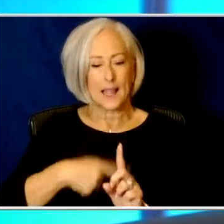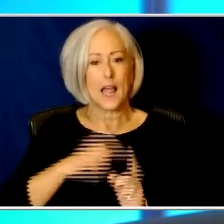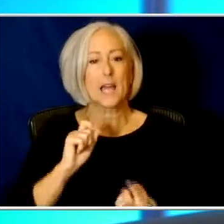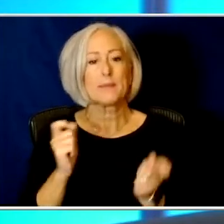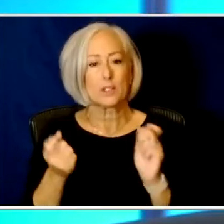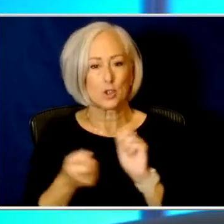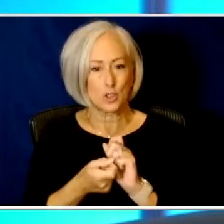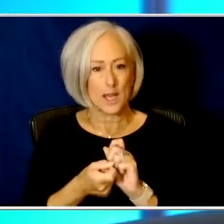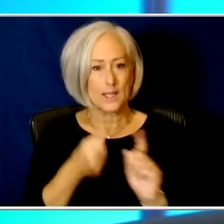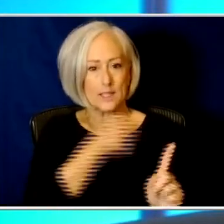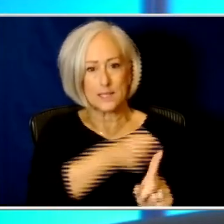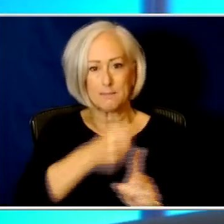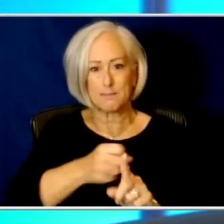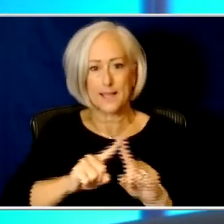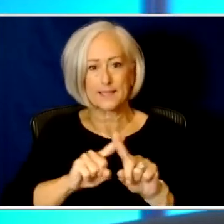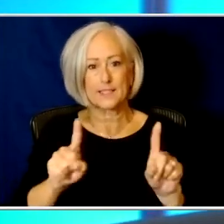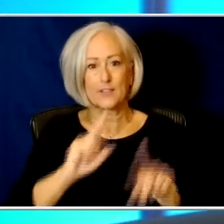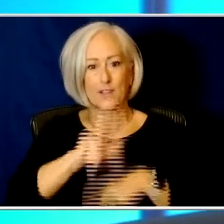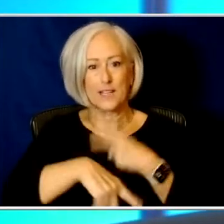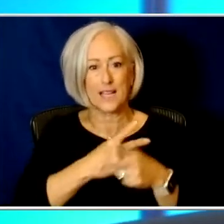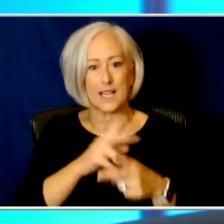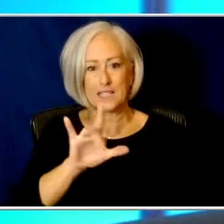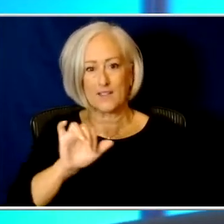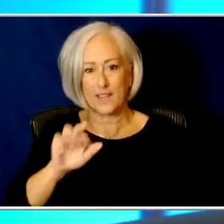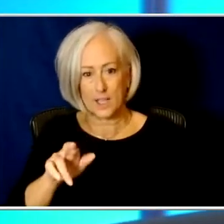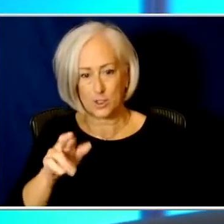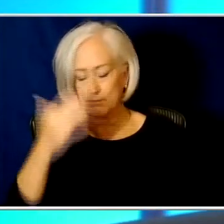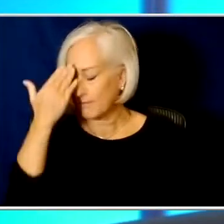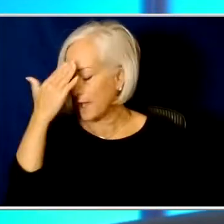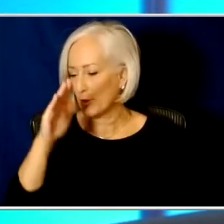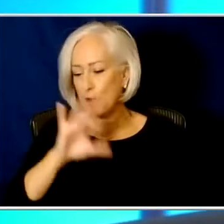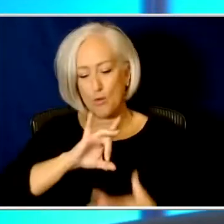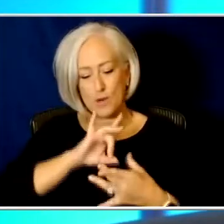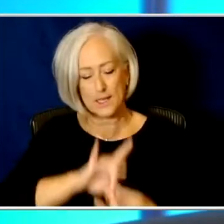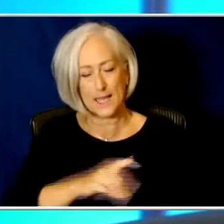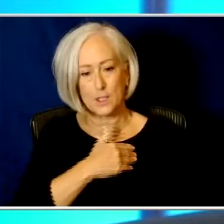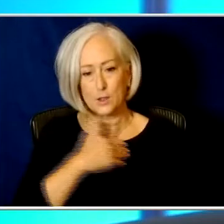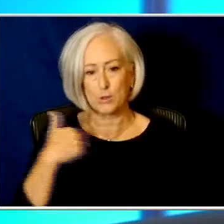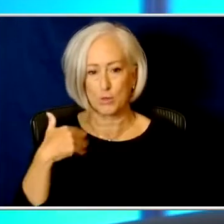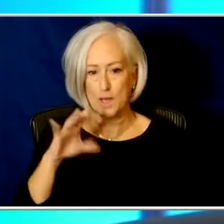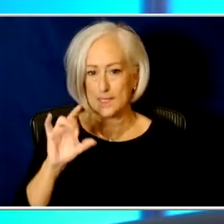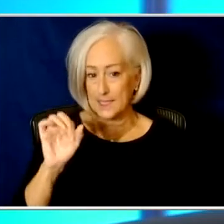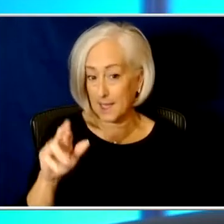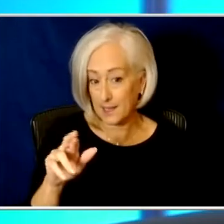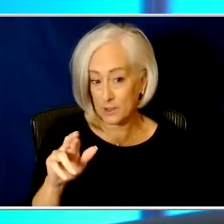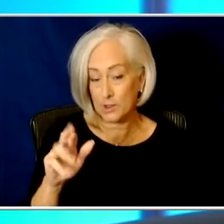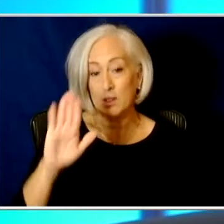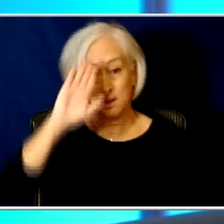of cancers. I don't know if it's specific for breast cancer, but I know that